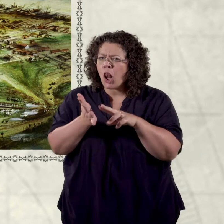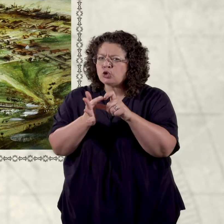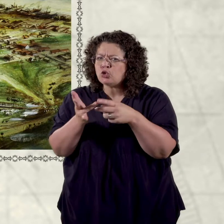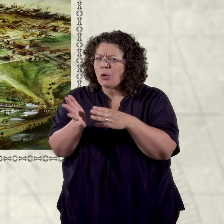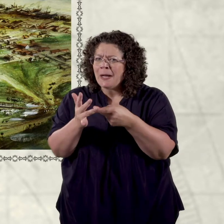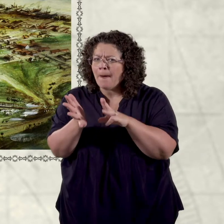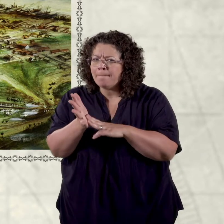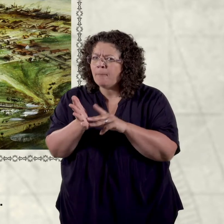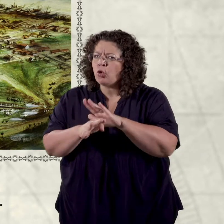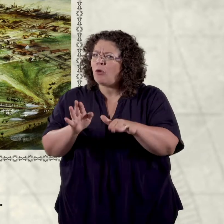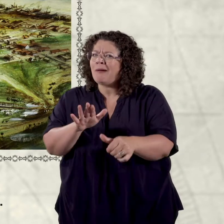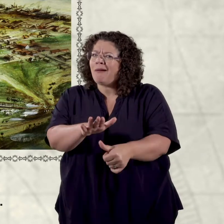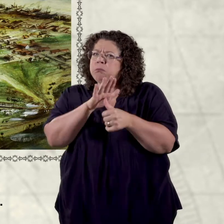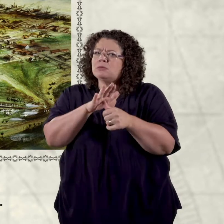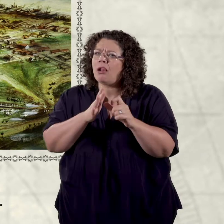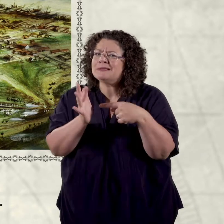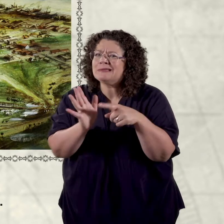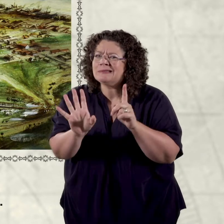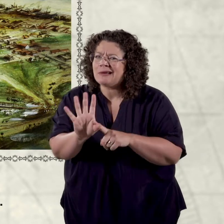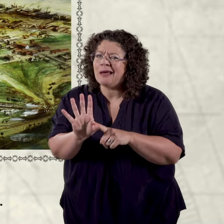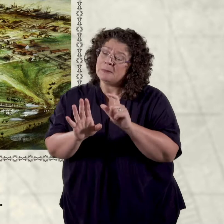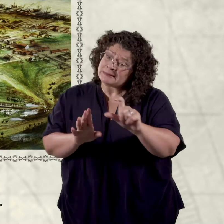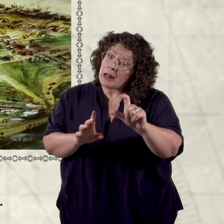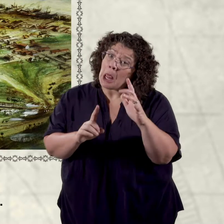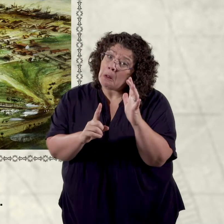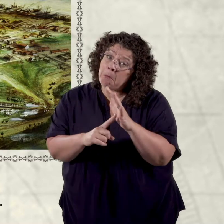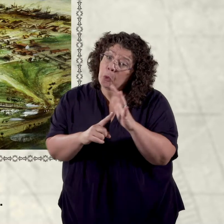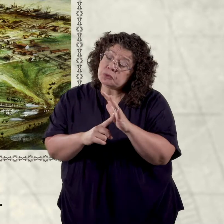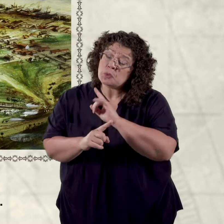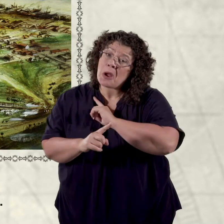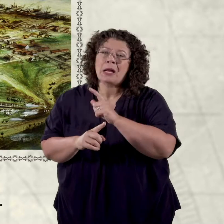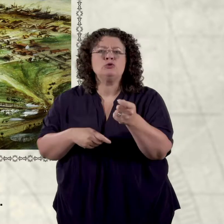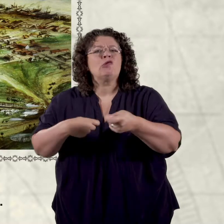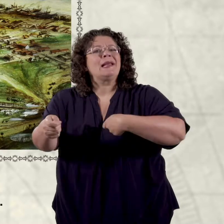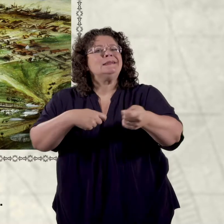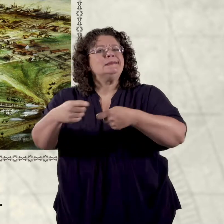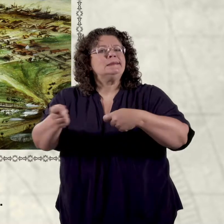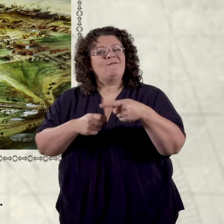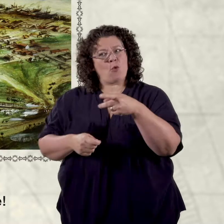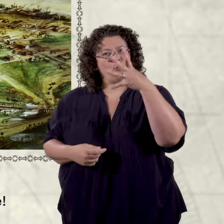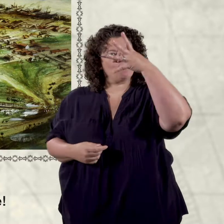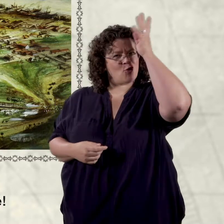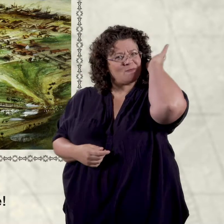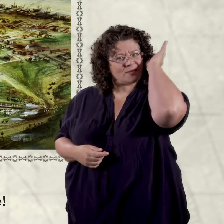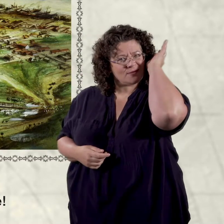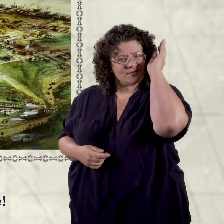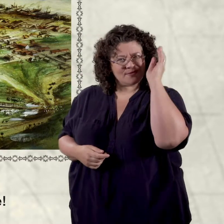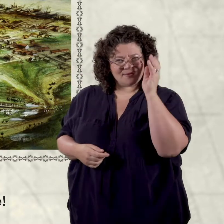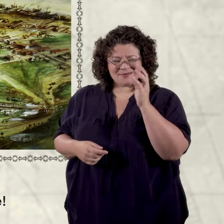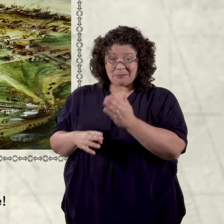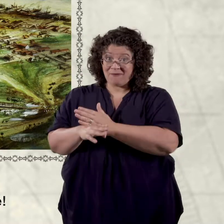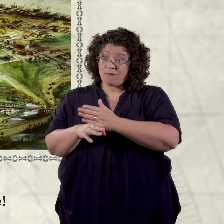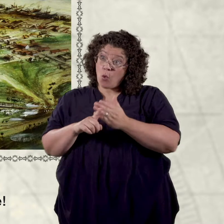city, it was still a very important centre of trade for the Romans. But before